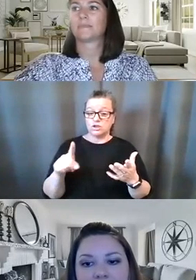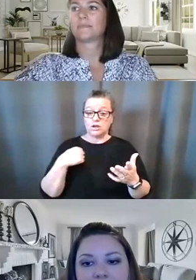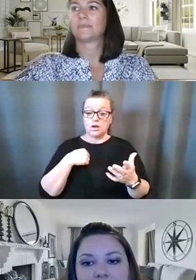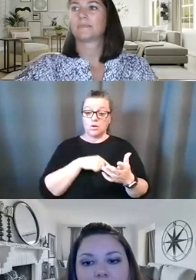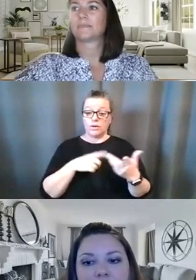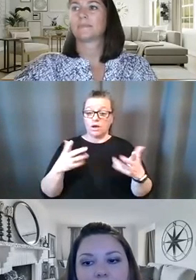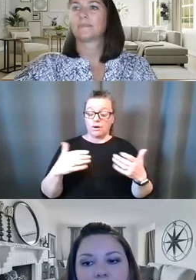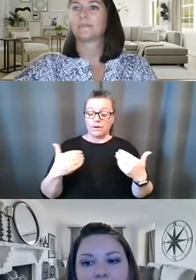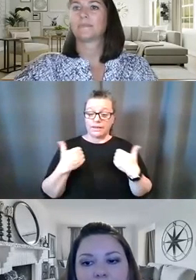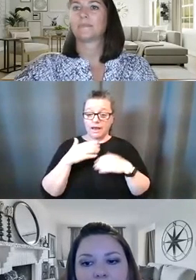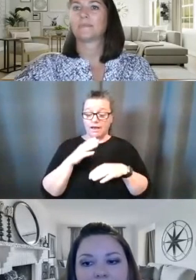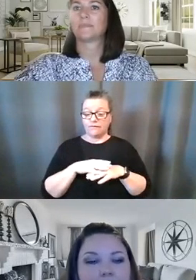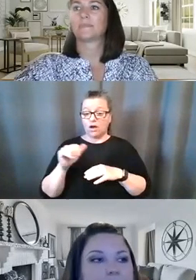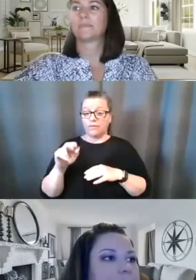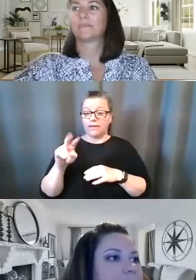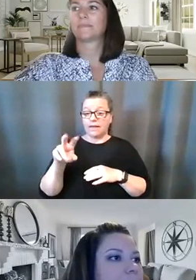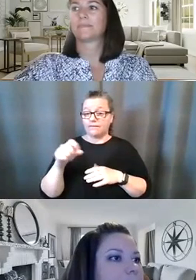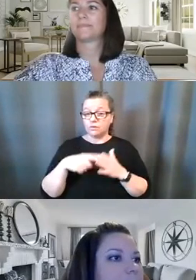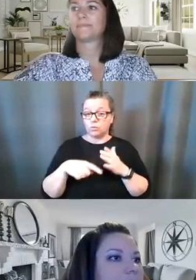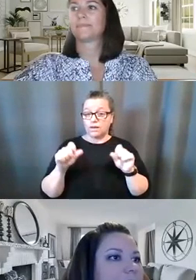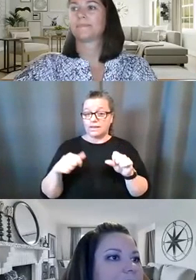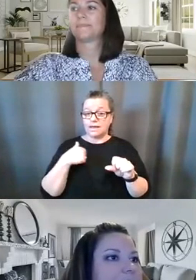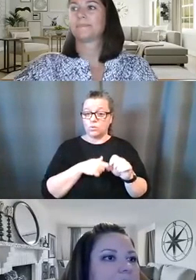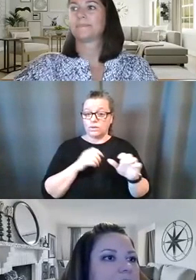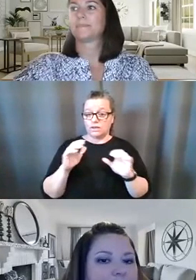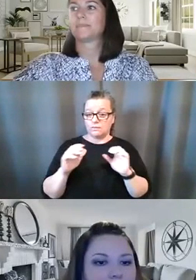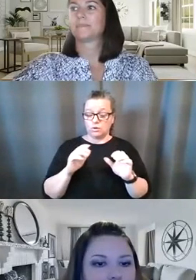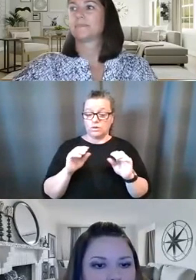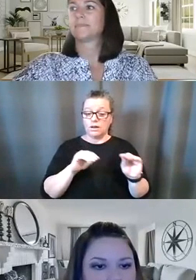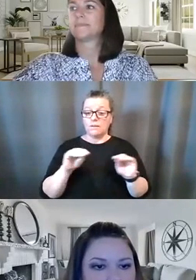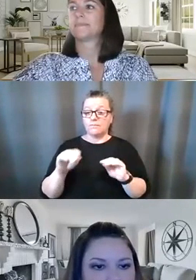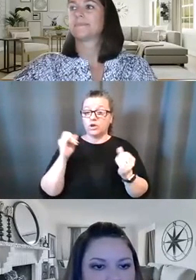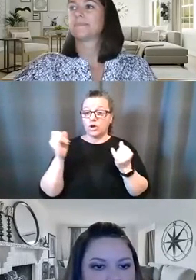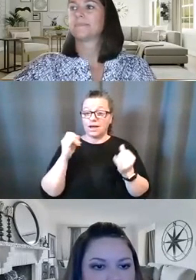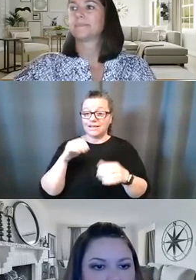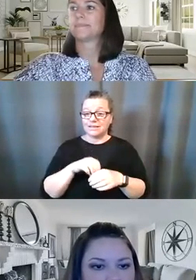the Canvas, what can we communicate? Put your ideas in the chat.